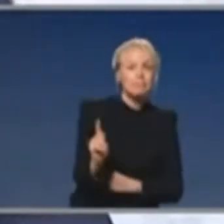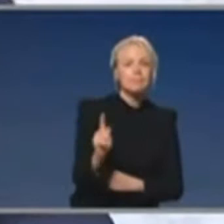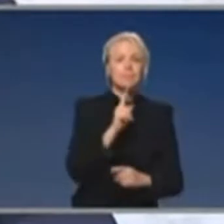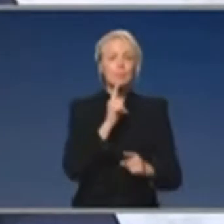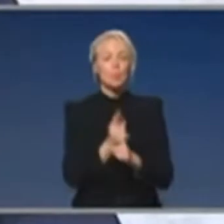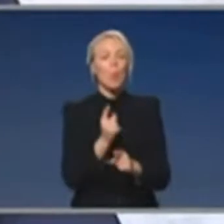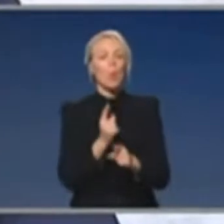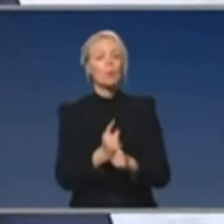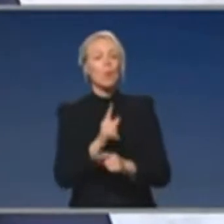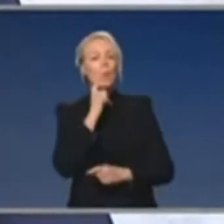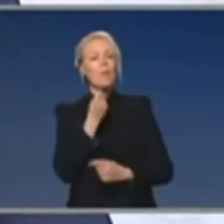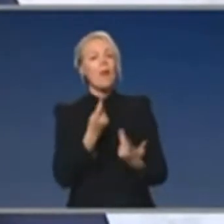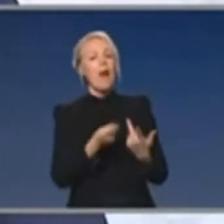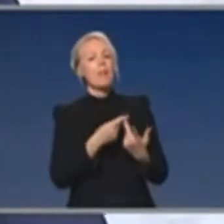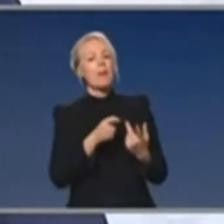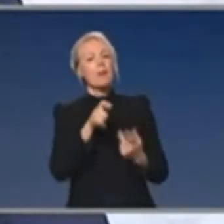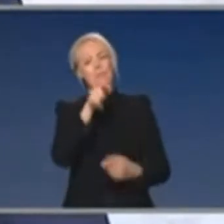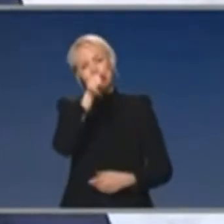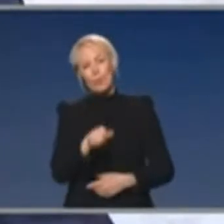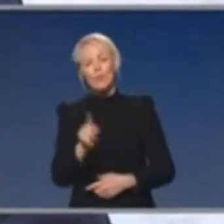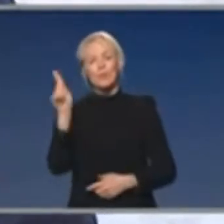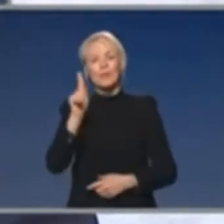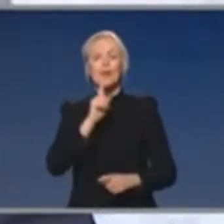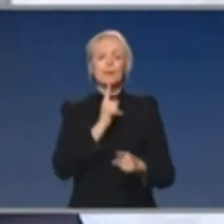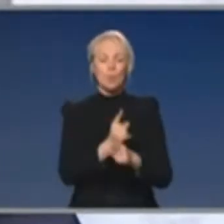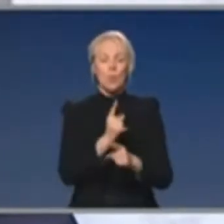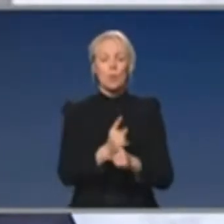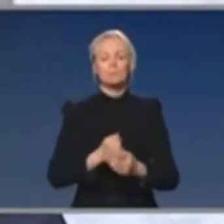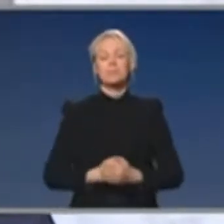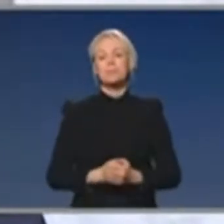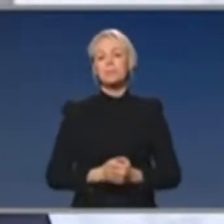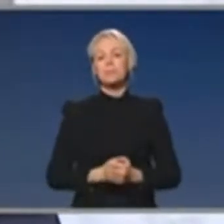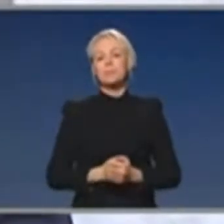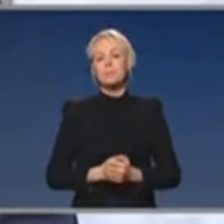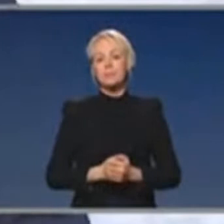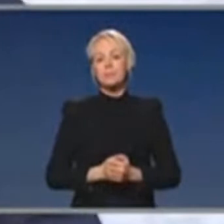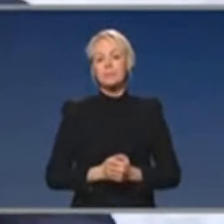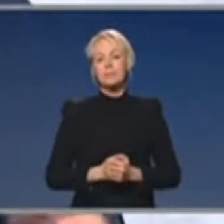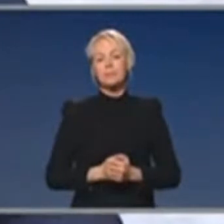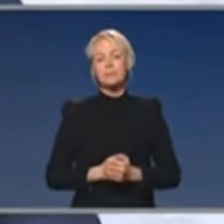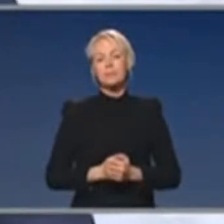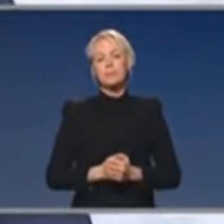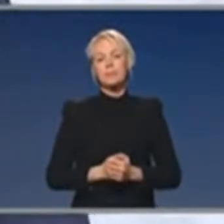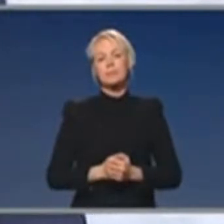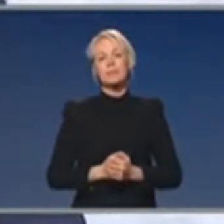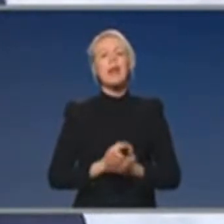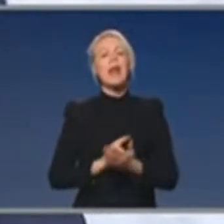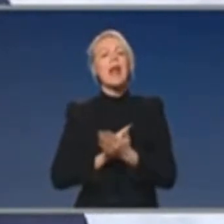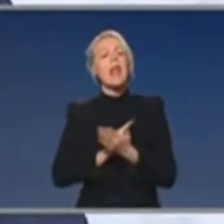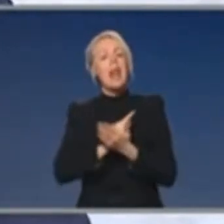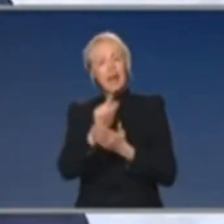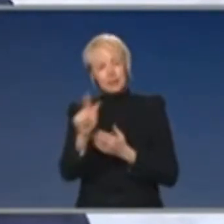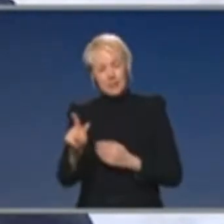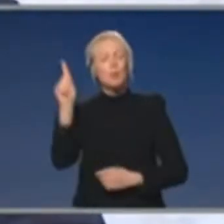this information as soon as we had been advised. I'm sure the Treasurer will be available for further discussion with you later in the